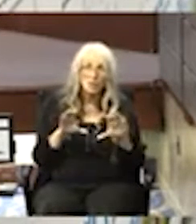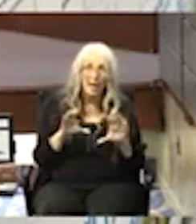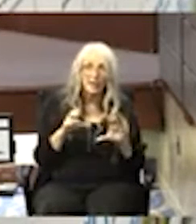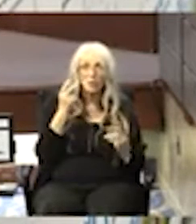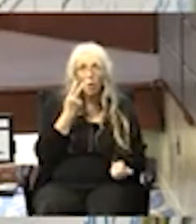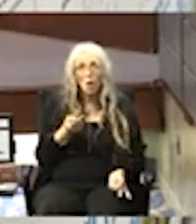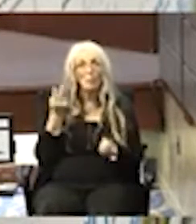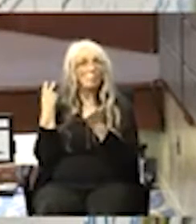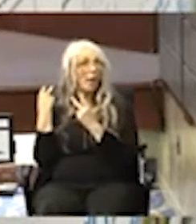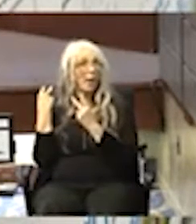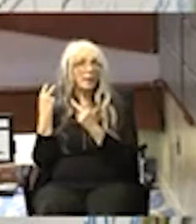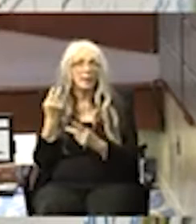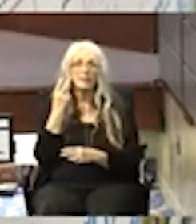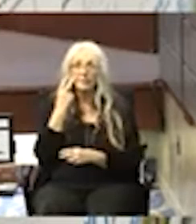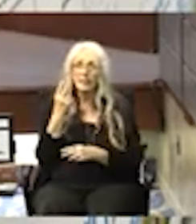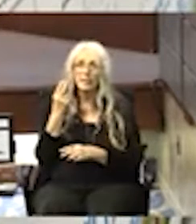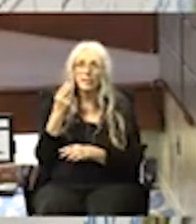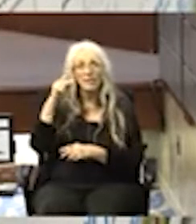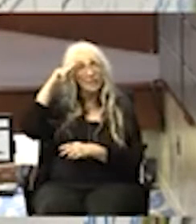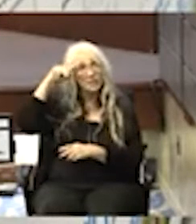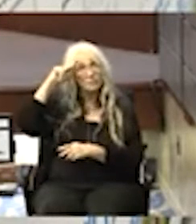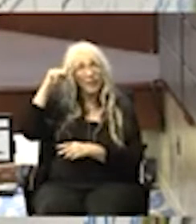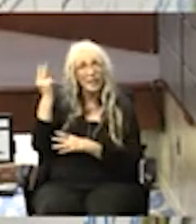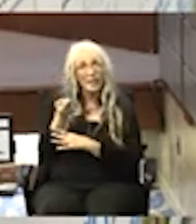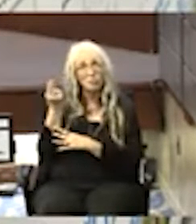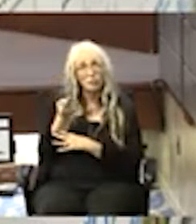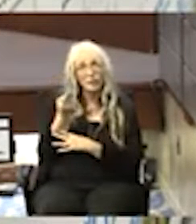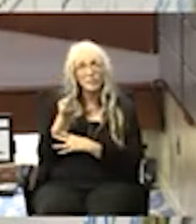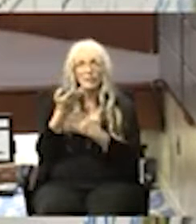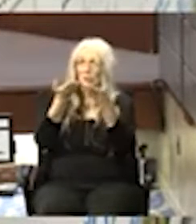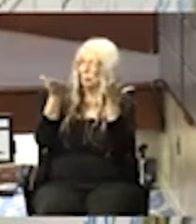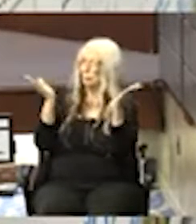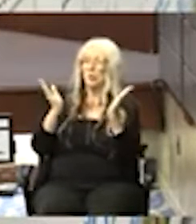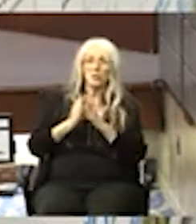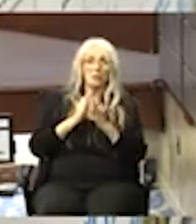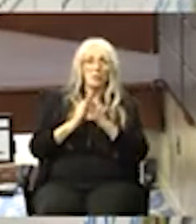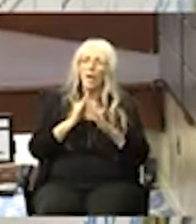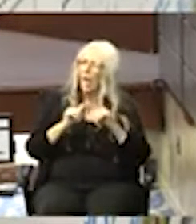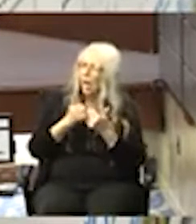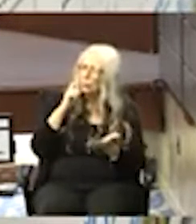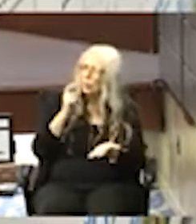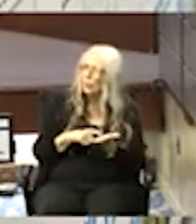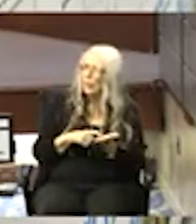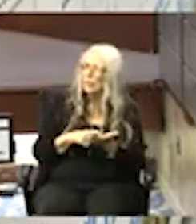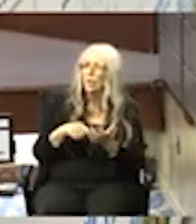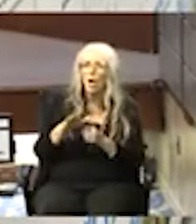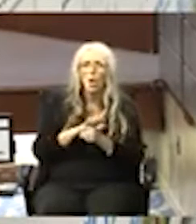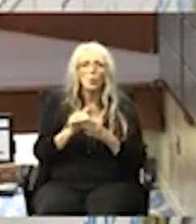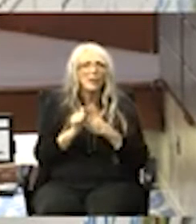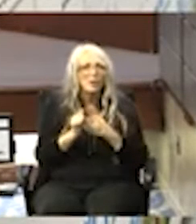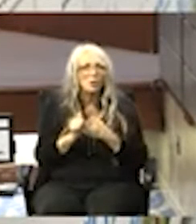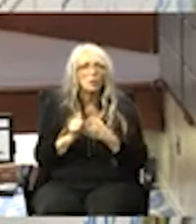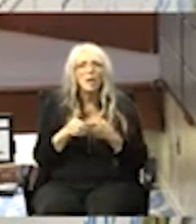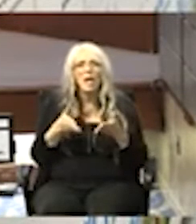look back and see the Hispanic heritage that lies within the Hispanic community. How do we recognize our local leaders and